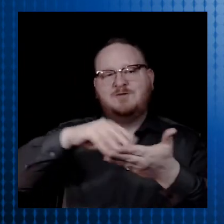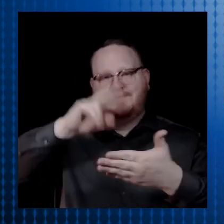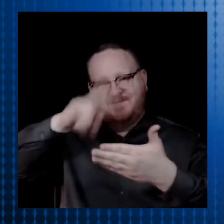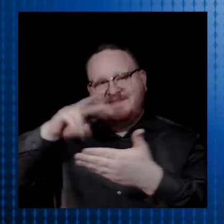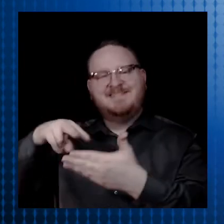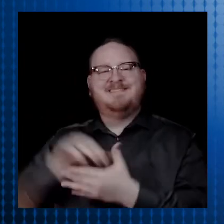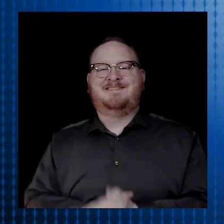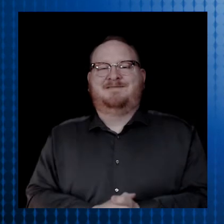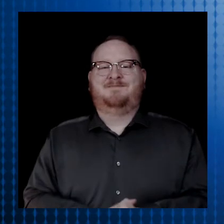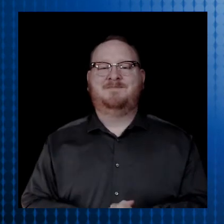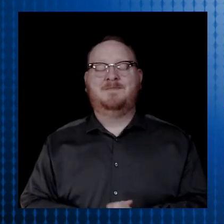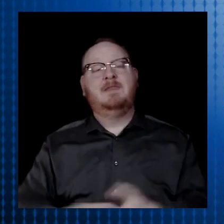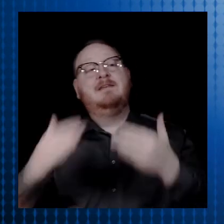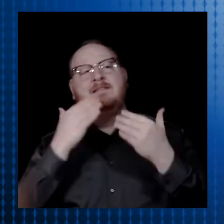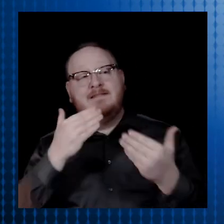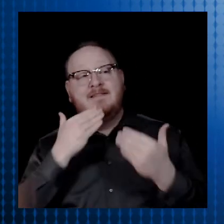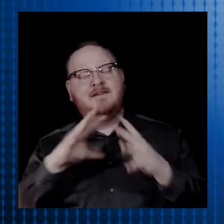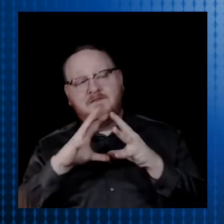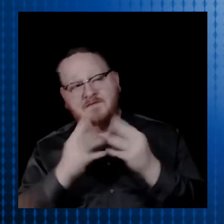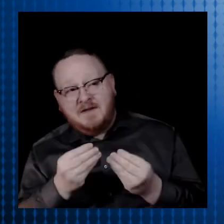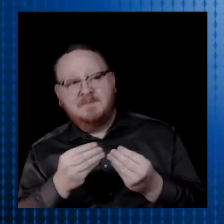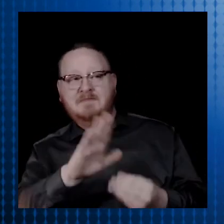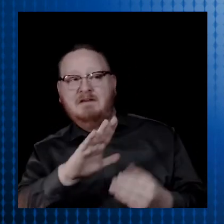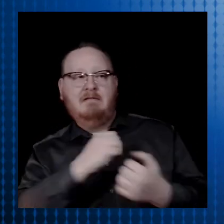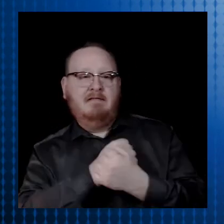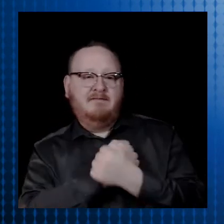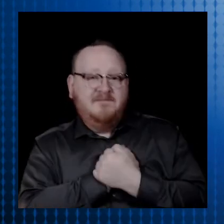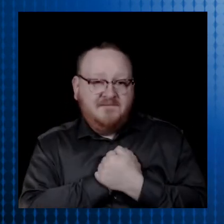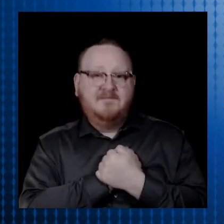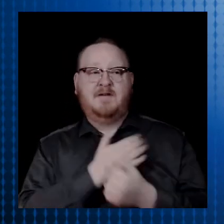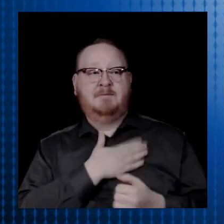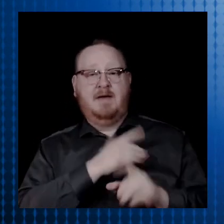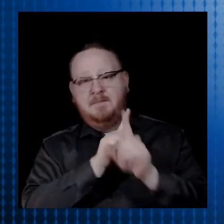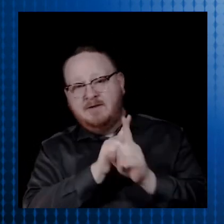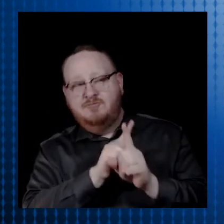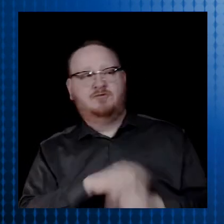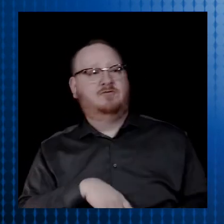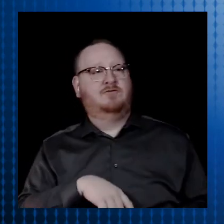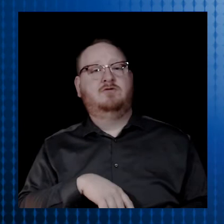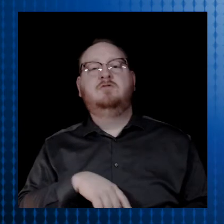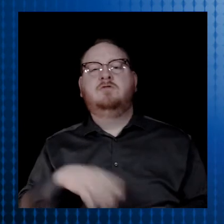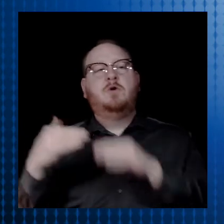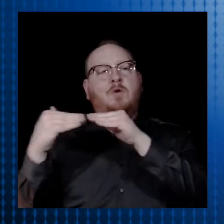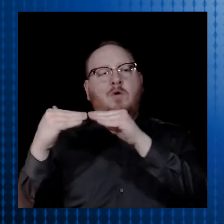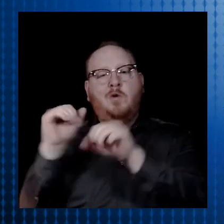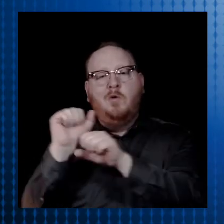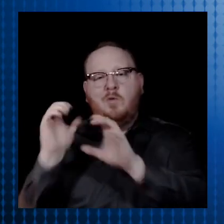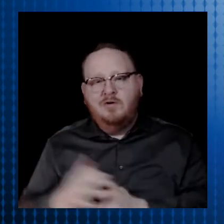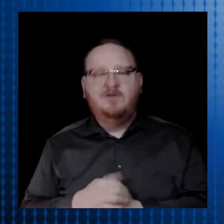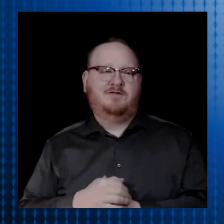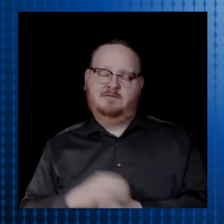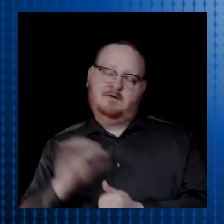I would like to thank my family for their love, and my mentors, my coworkers that are also my